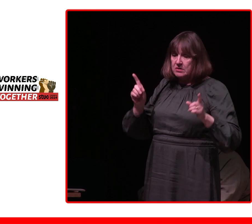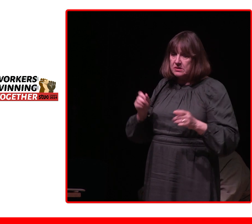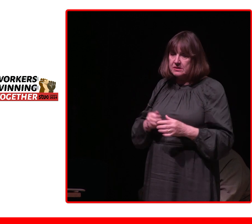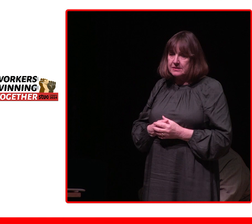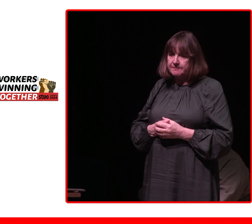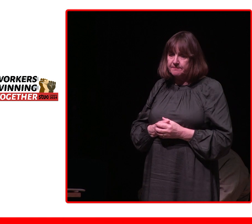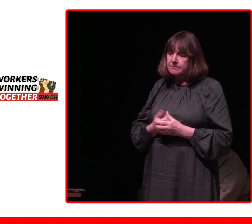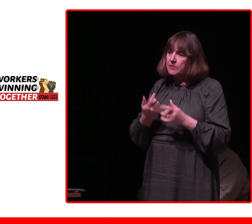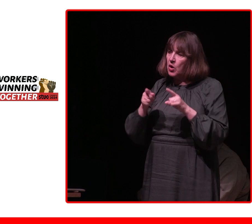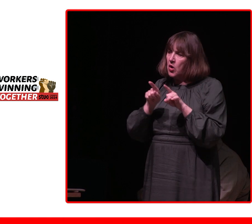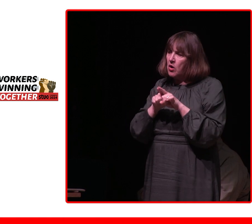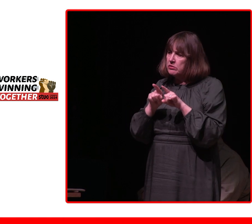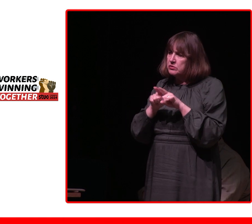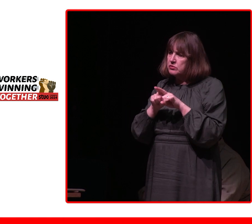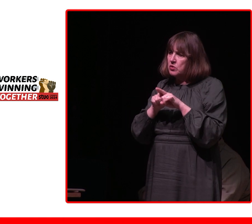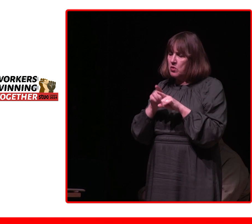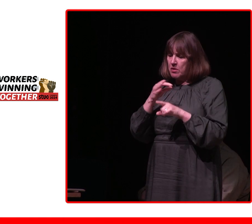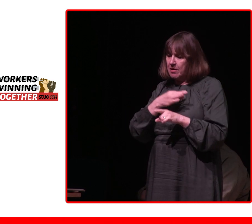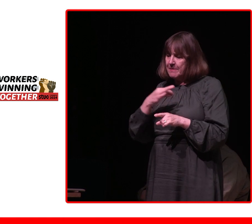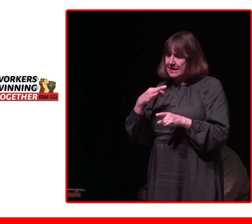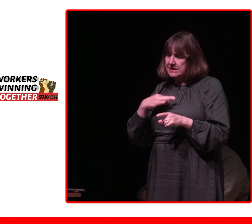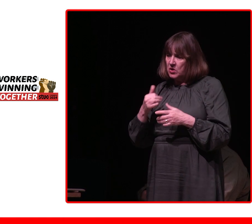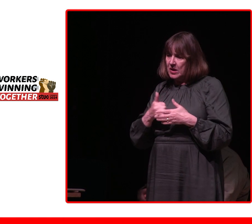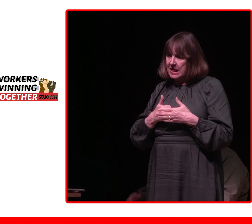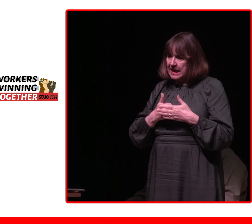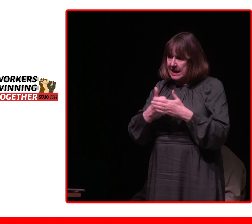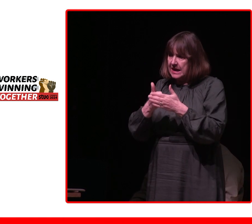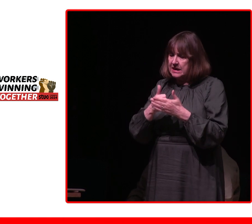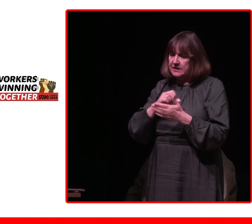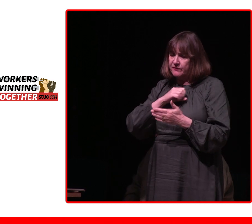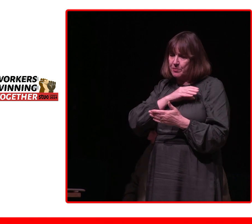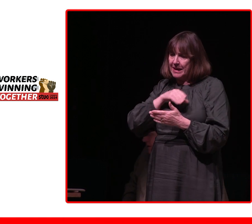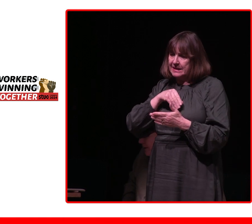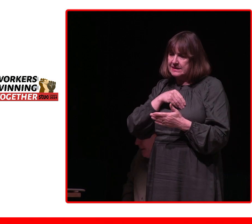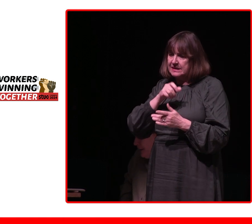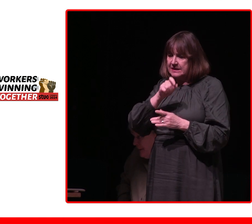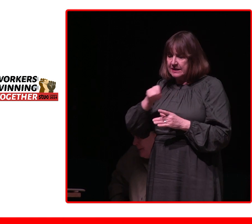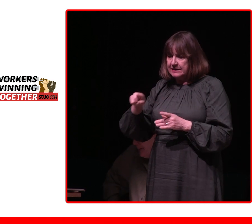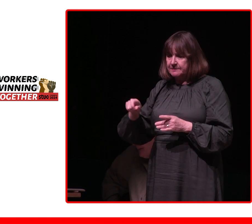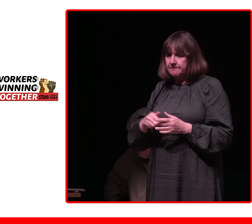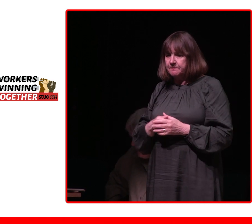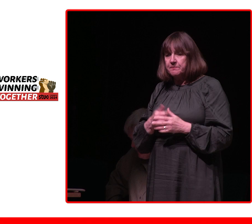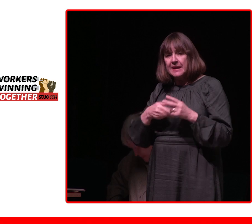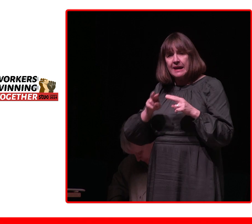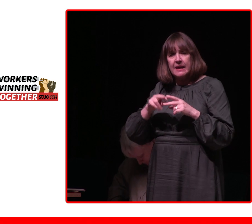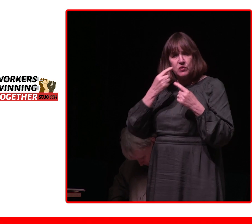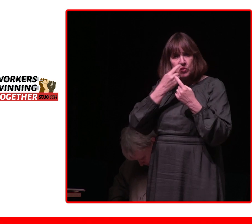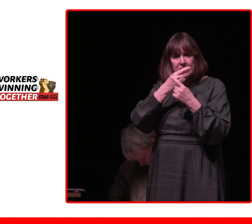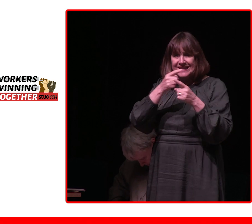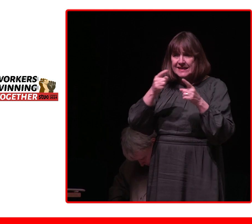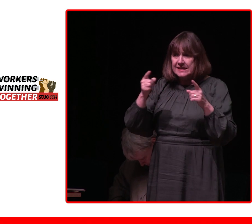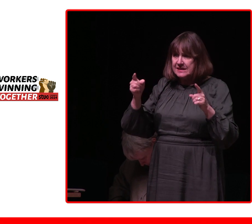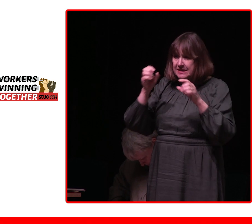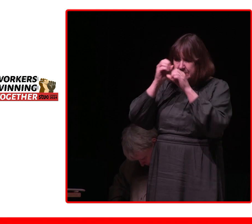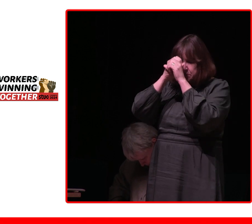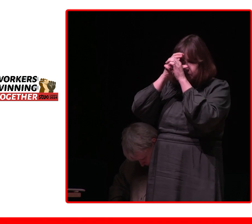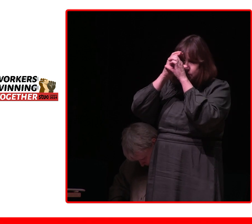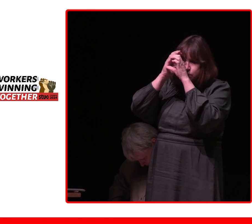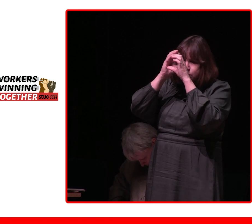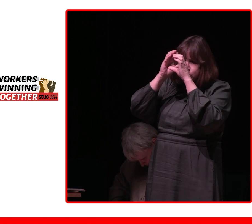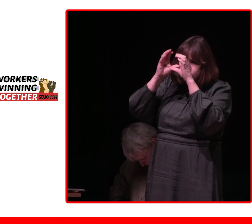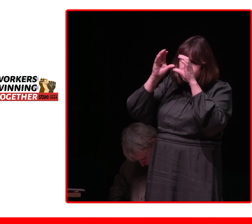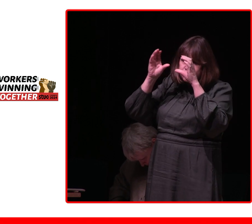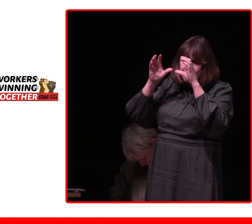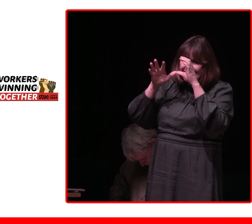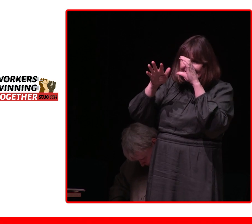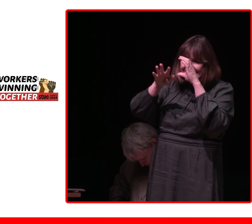also, as I say, Medical Aid for Palestinians. And one of the, if you can see any sort of light in the current heartbreaking